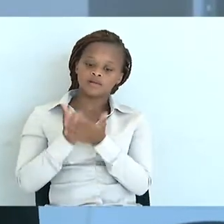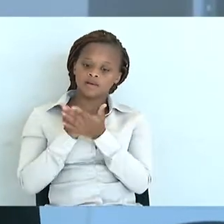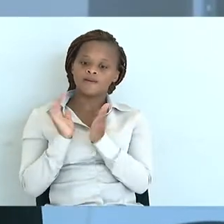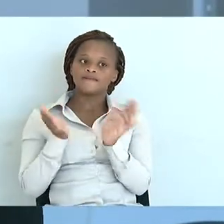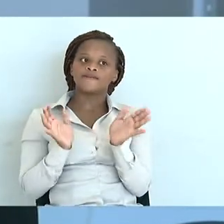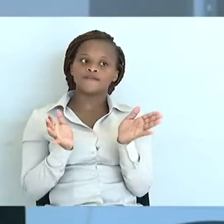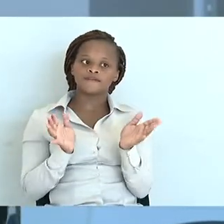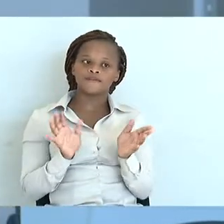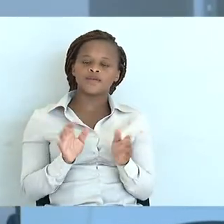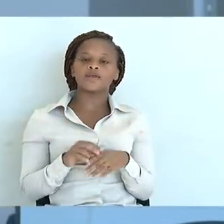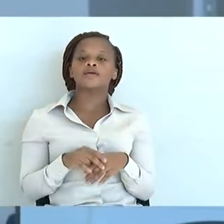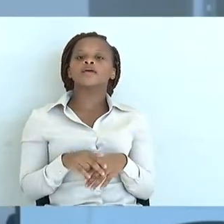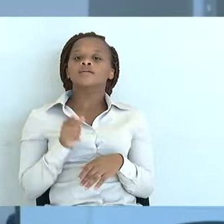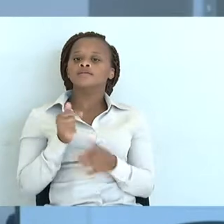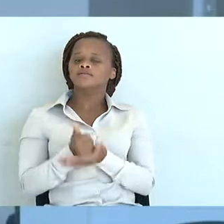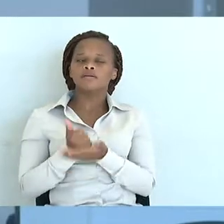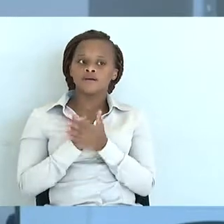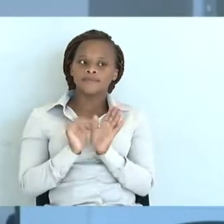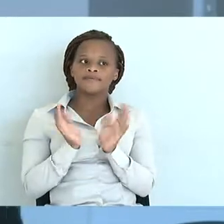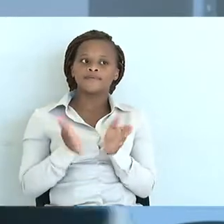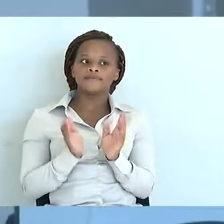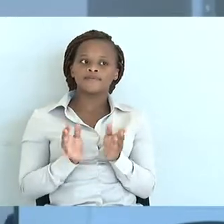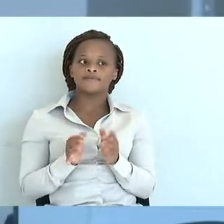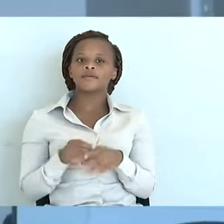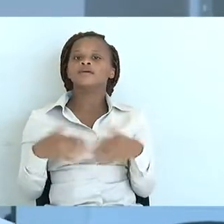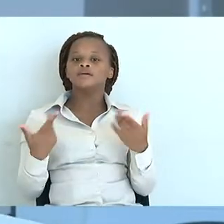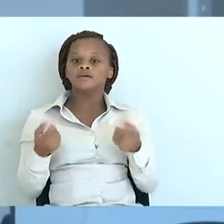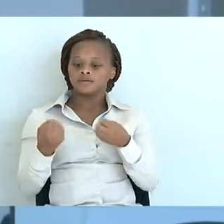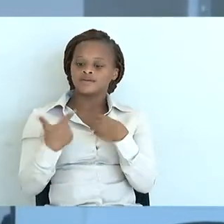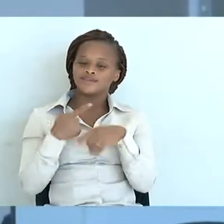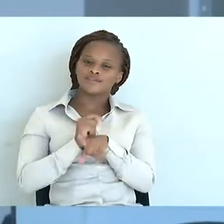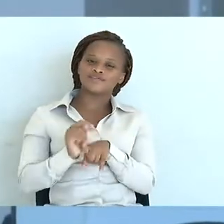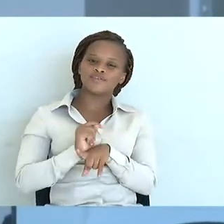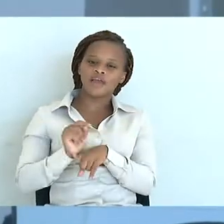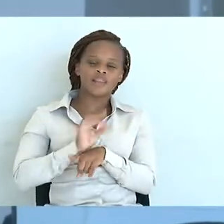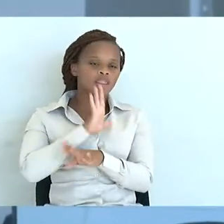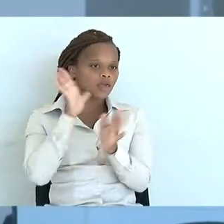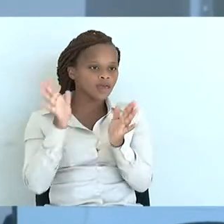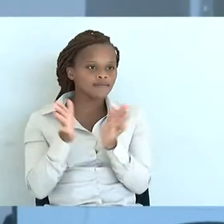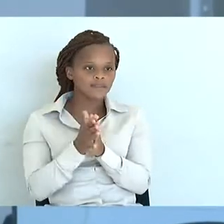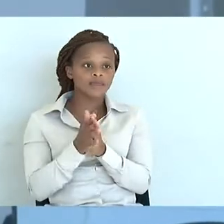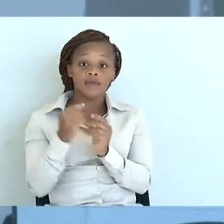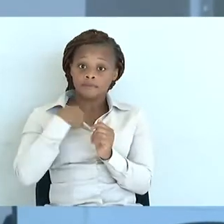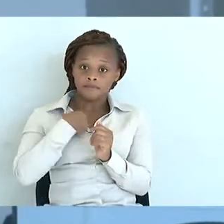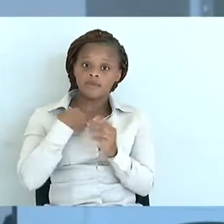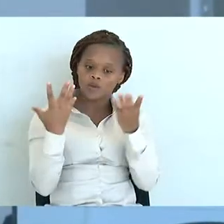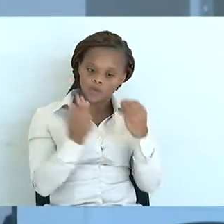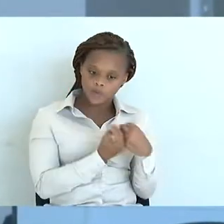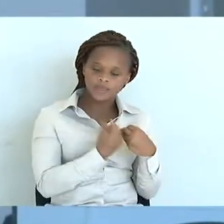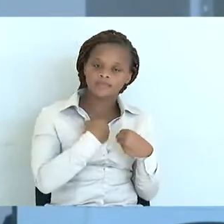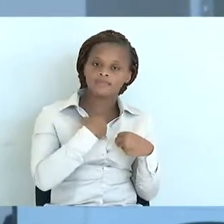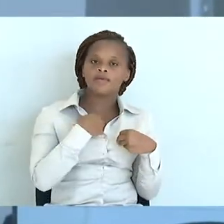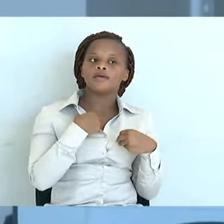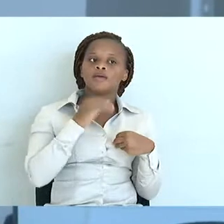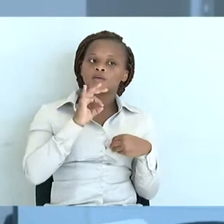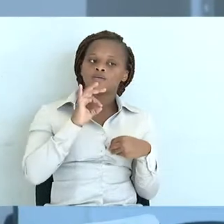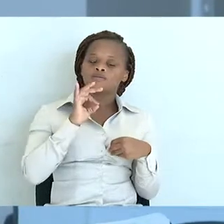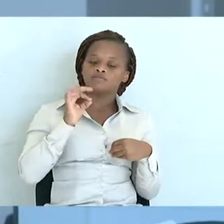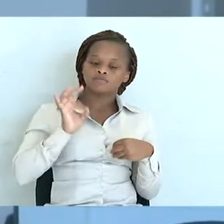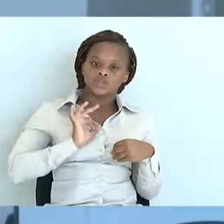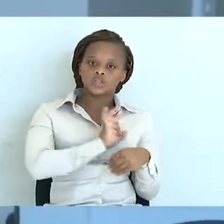bangenzisa konke okunye, bangenzisa nama training mina nabasebenzi bami. Sila esikhona nje ngenxa